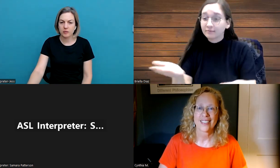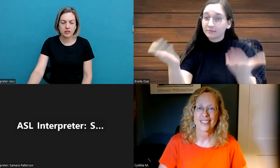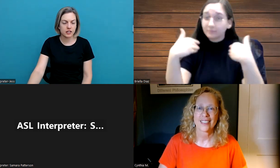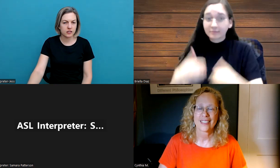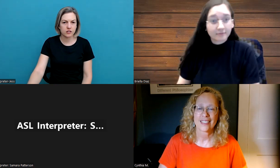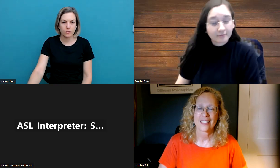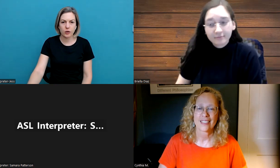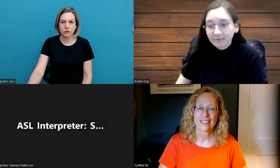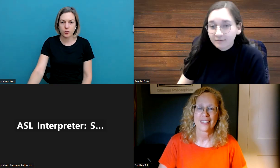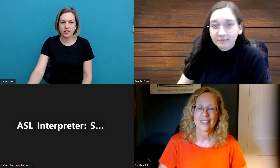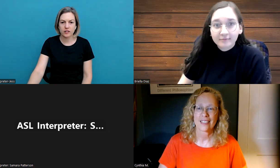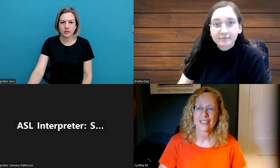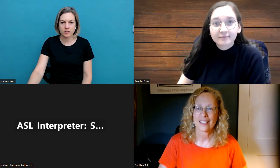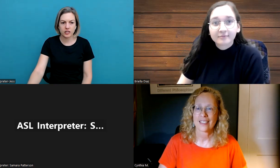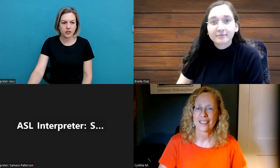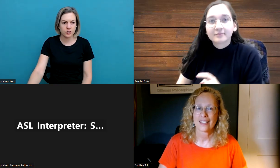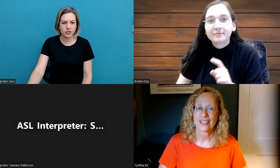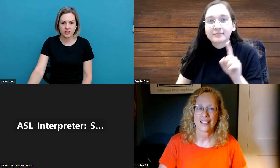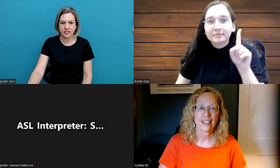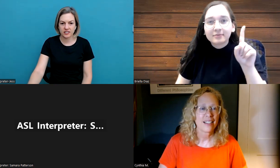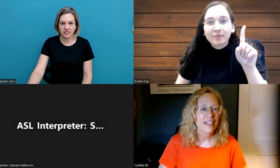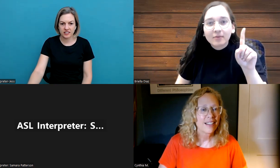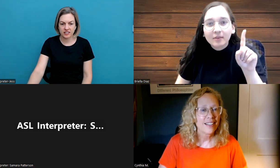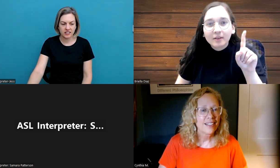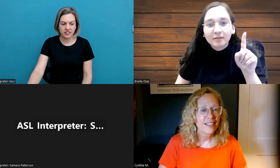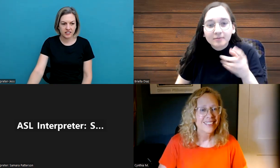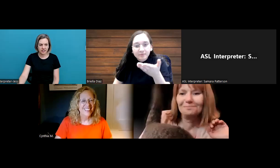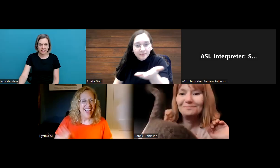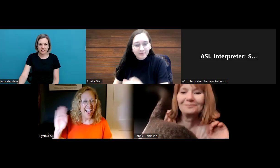here, anyone here is welcome to go ahead and say your question.